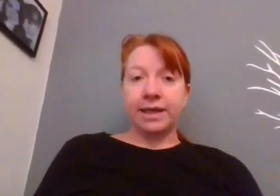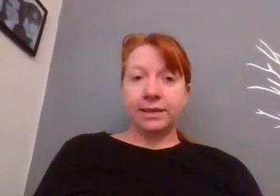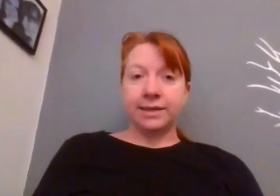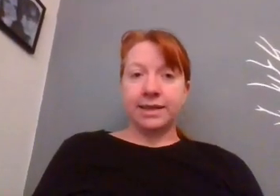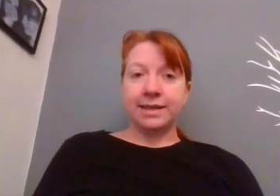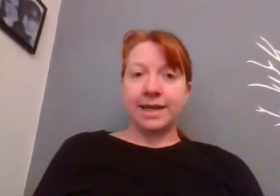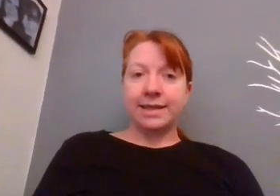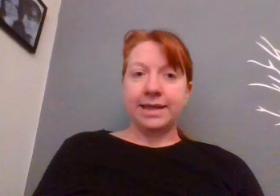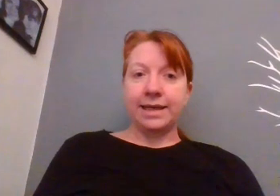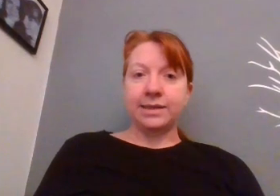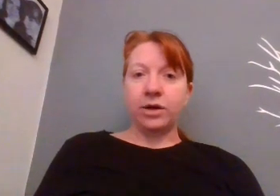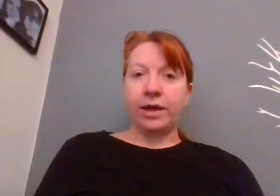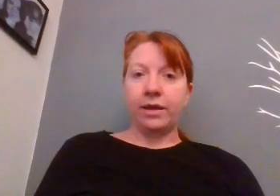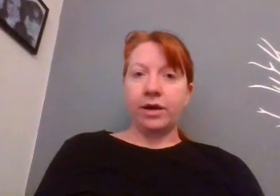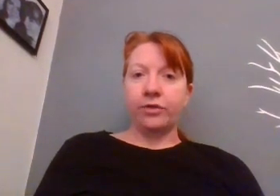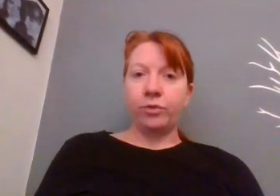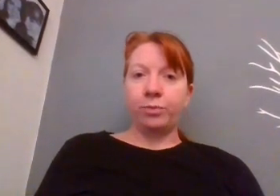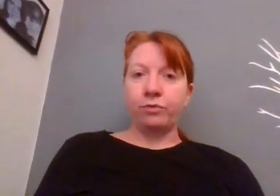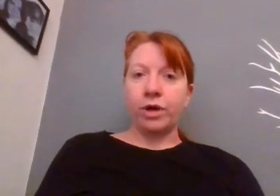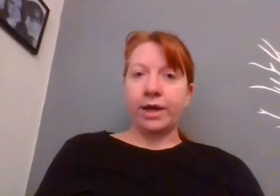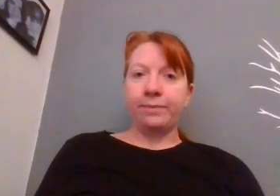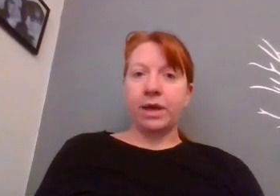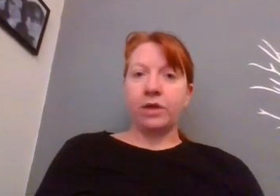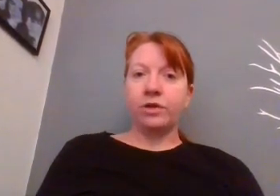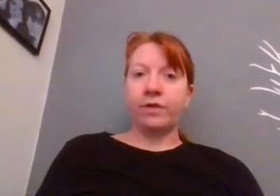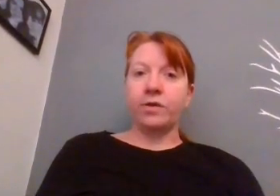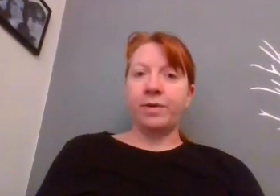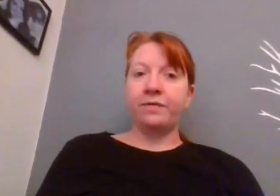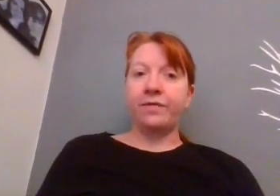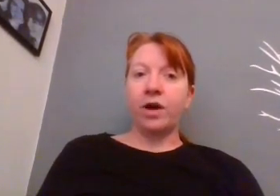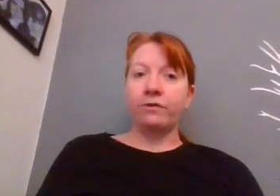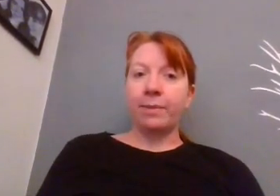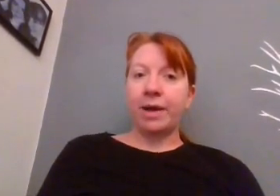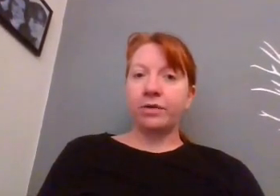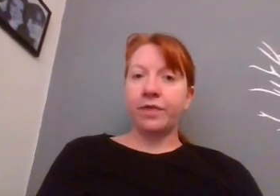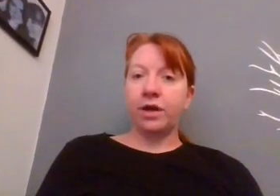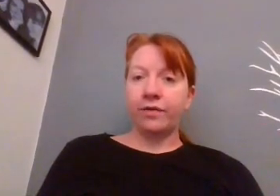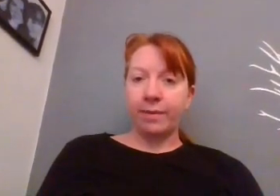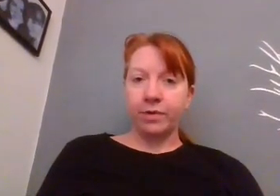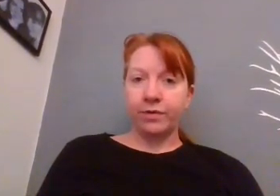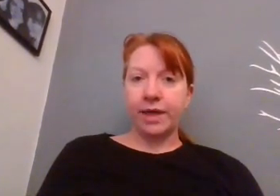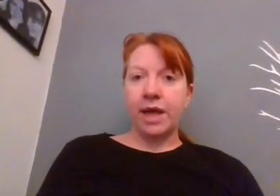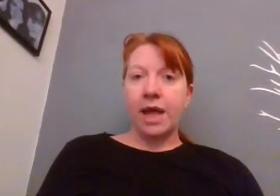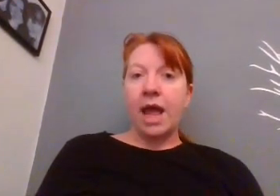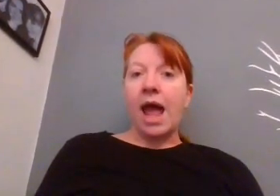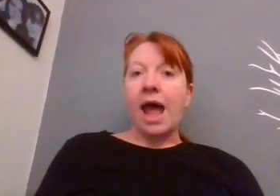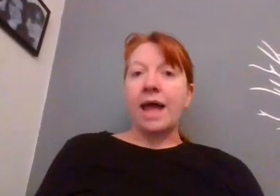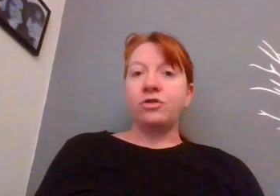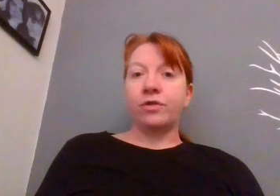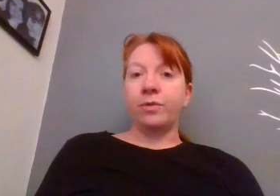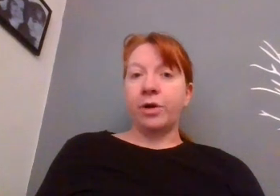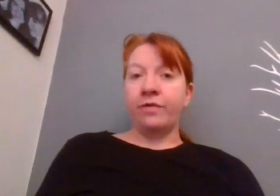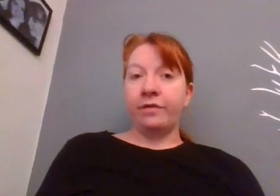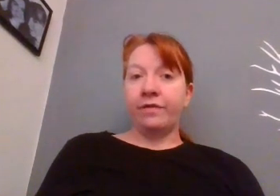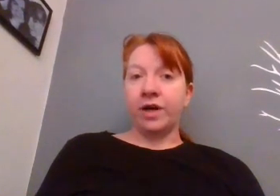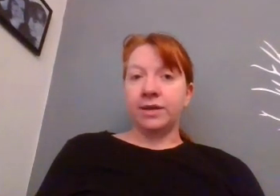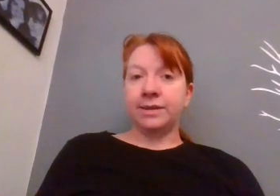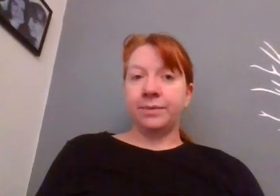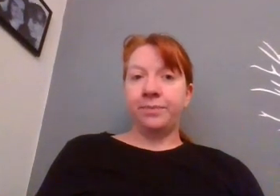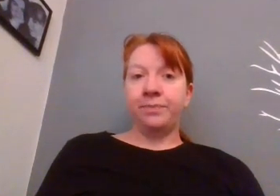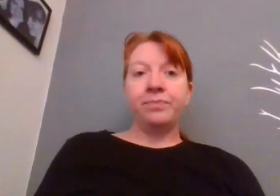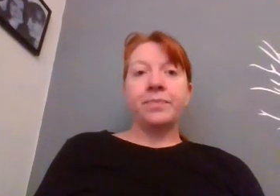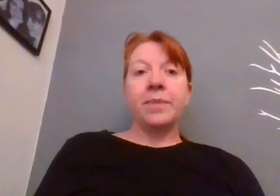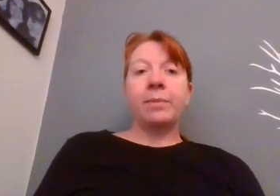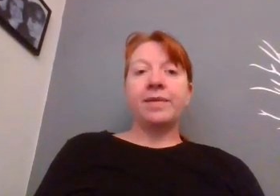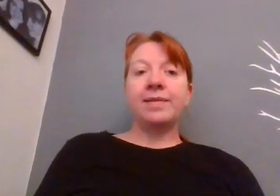person here, you see this lady is in a super rocket and she's going to be far up out of the Earth atmosphere and she's going to be going very